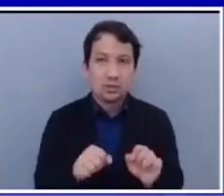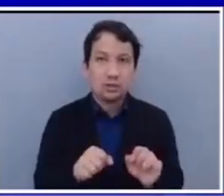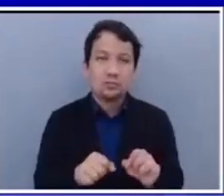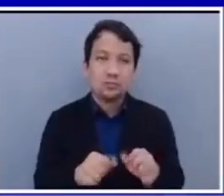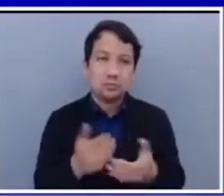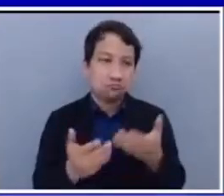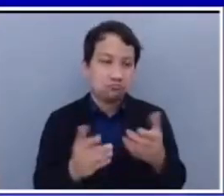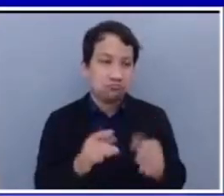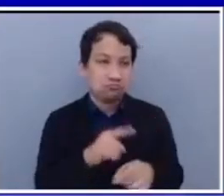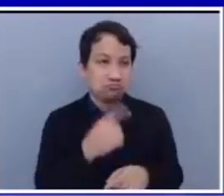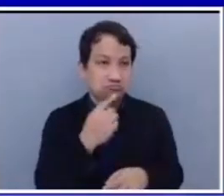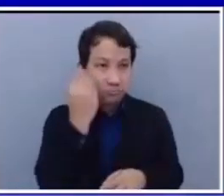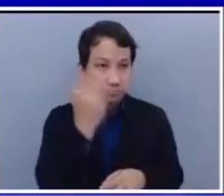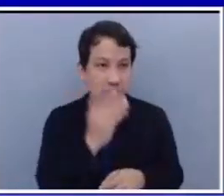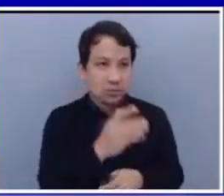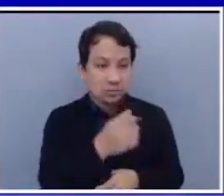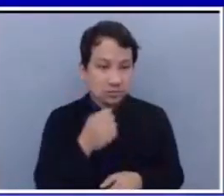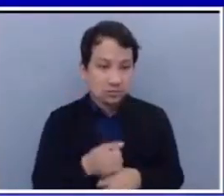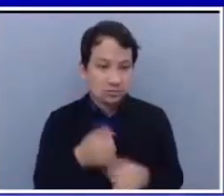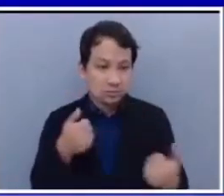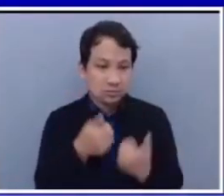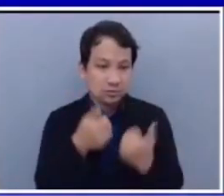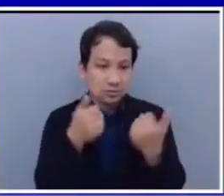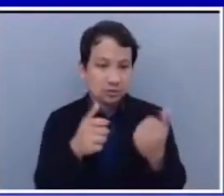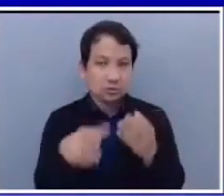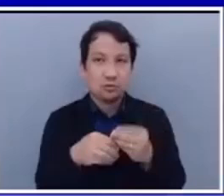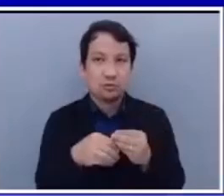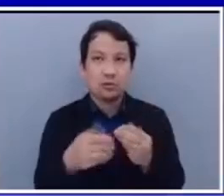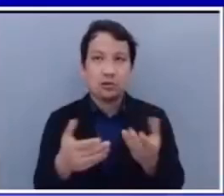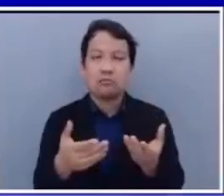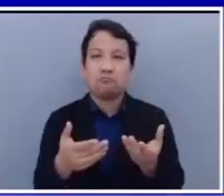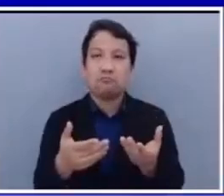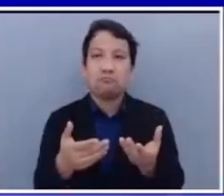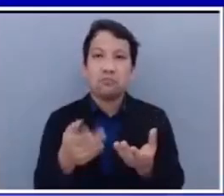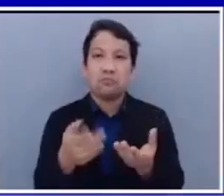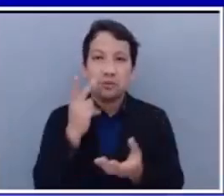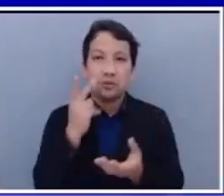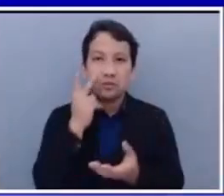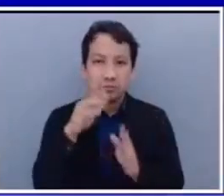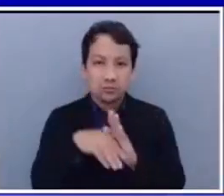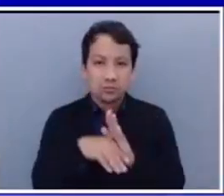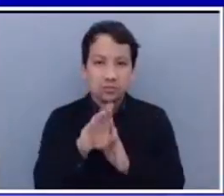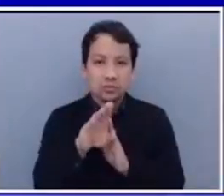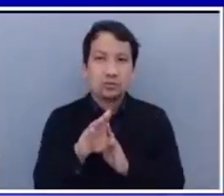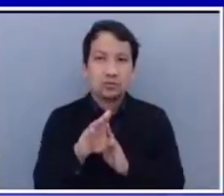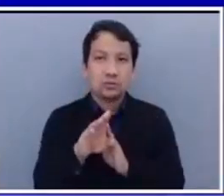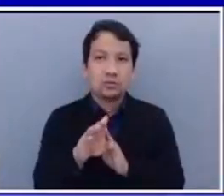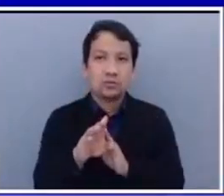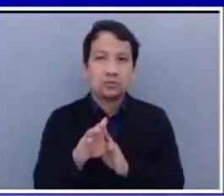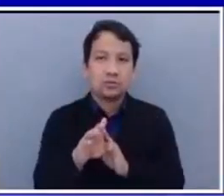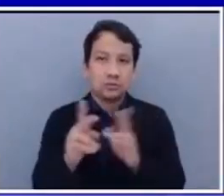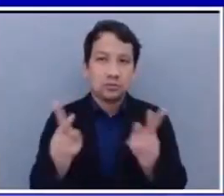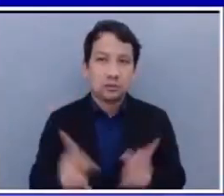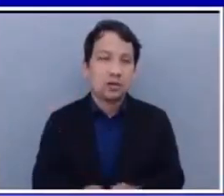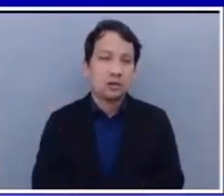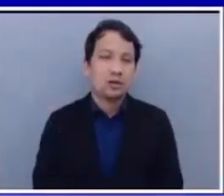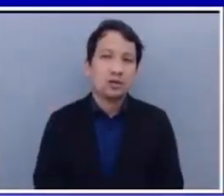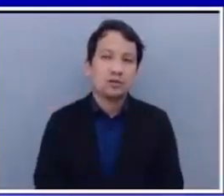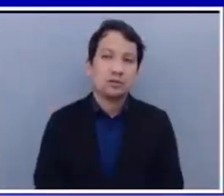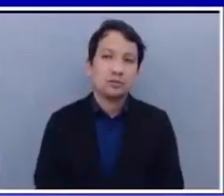mentioned, there will be challenge on the inflation side. Thank you. Yung time